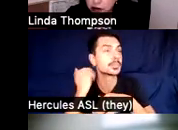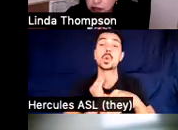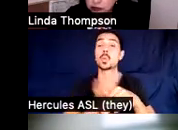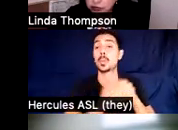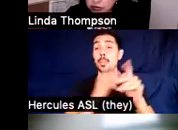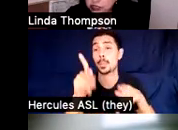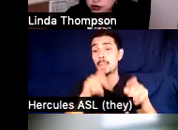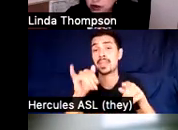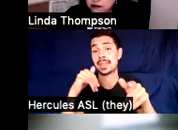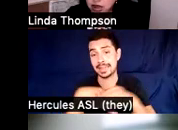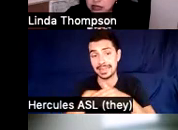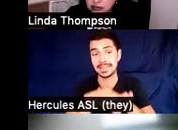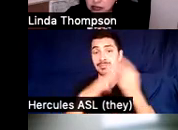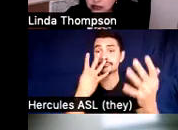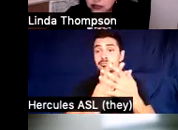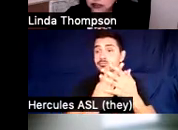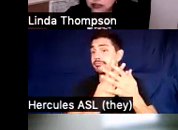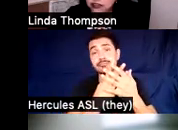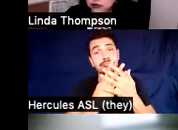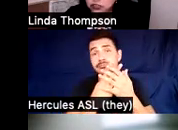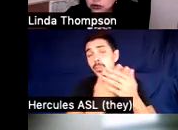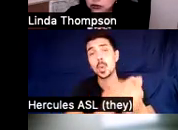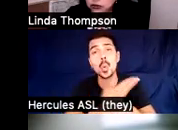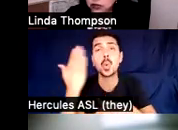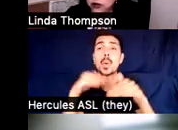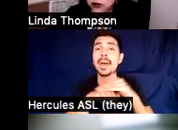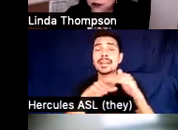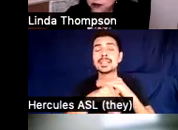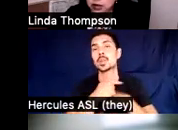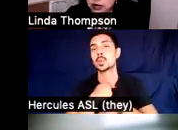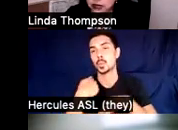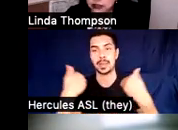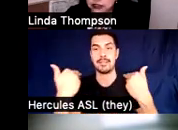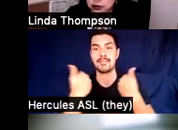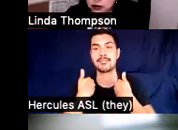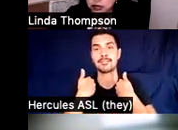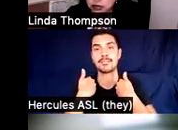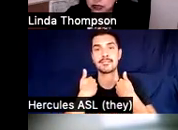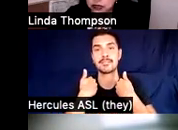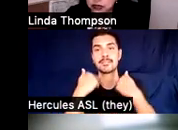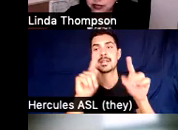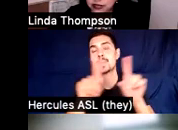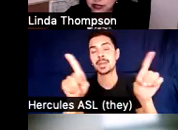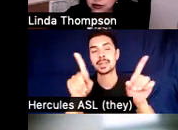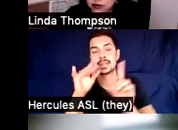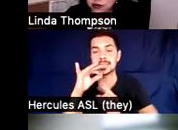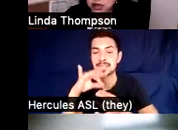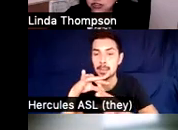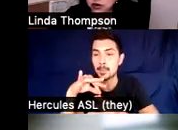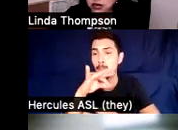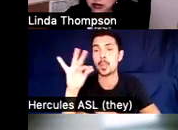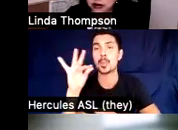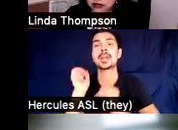that are incarcerated don't have access to the things we do, but spirit can get through